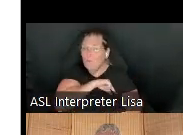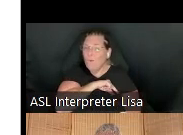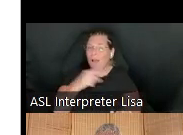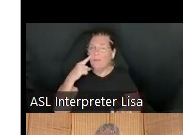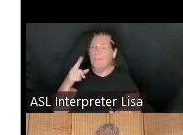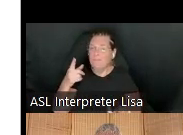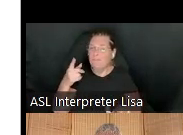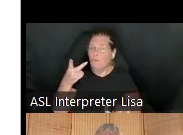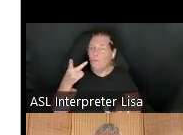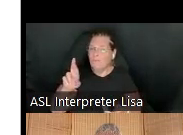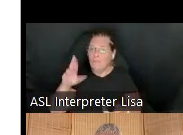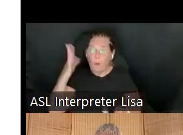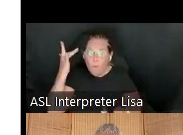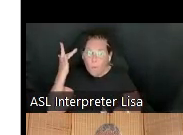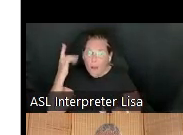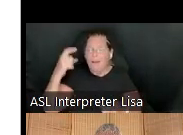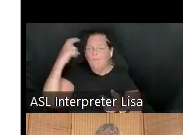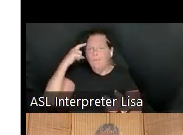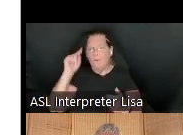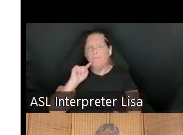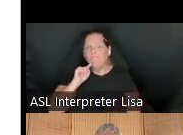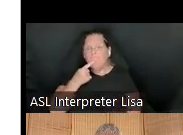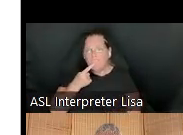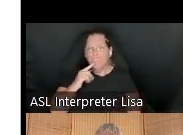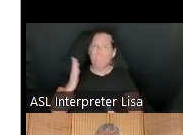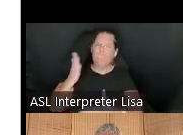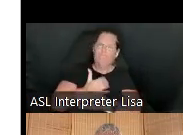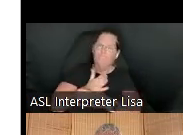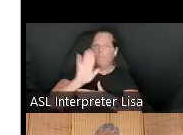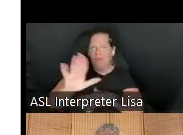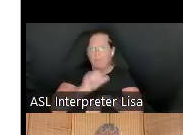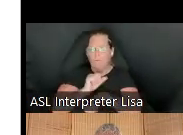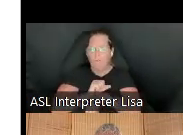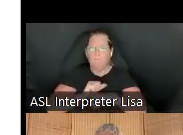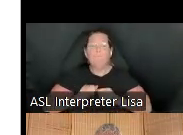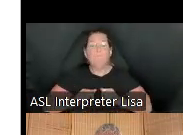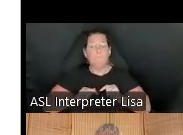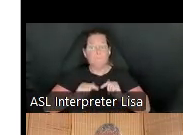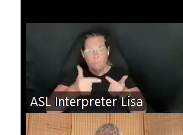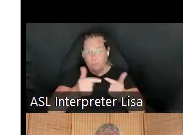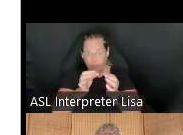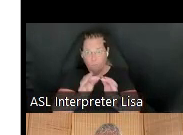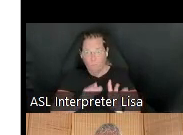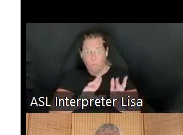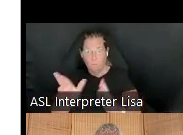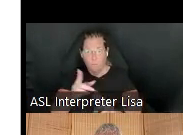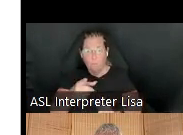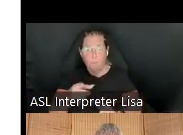is a substantial impediment to employment. You can go on to the next slide.